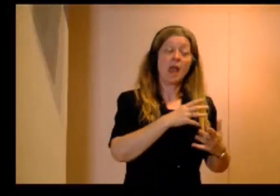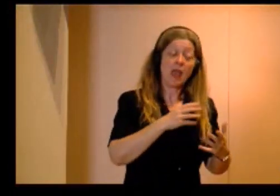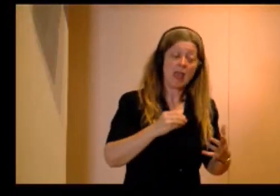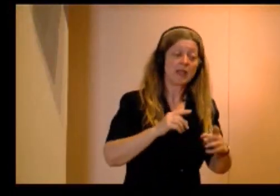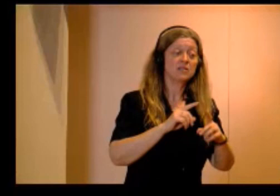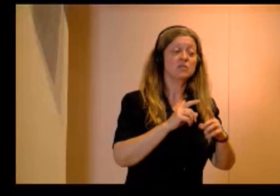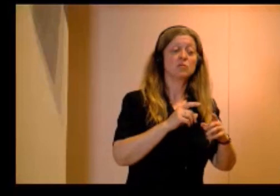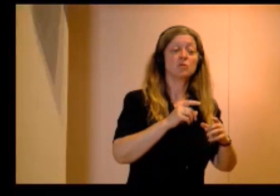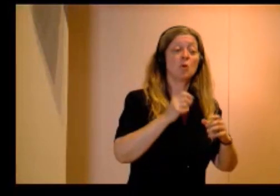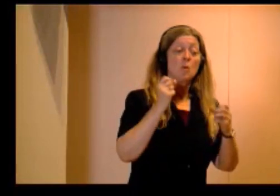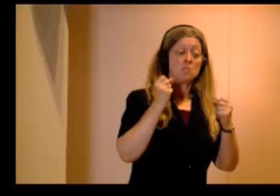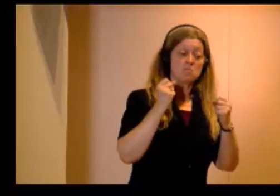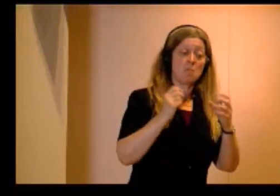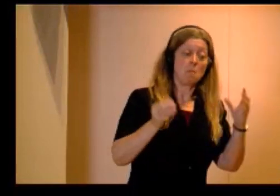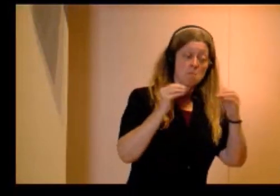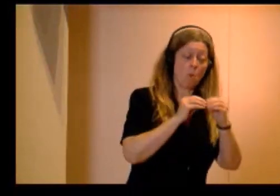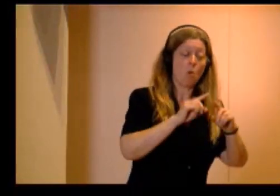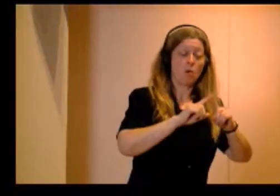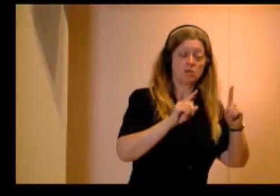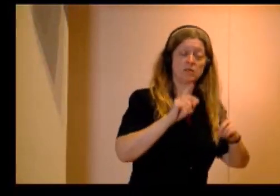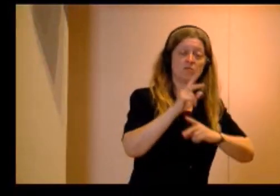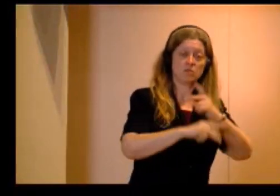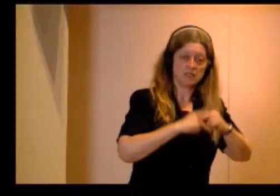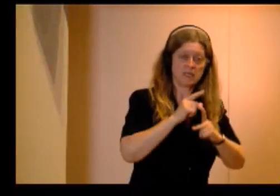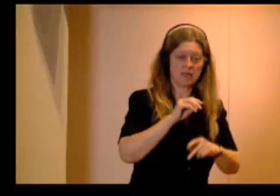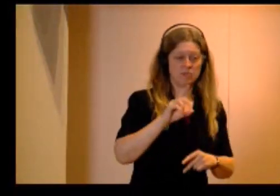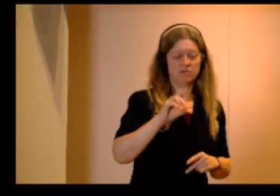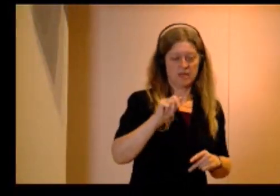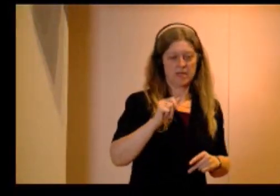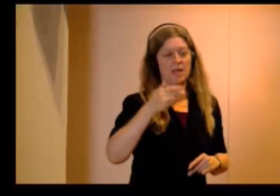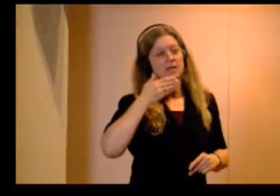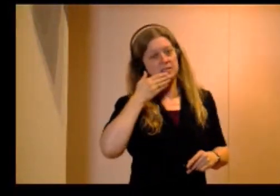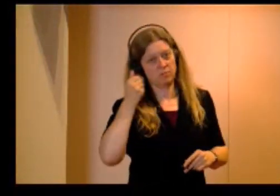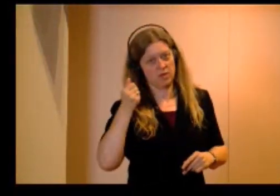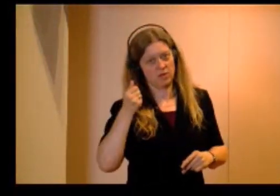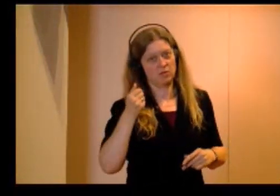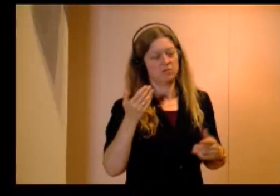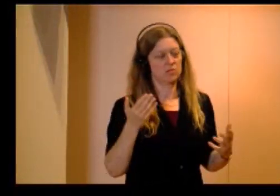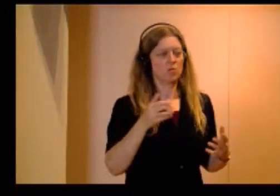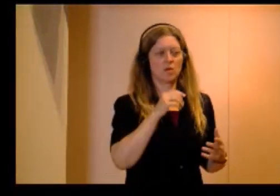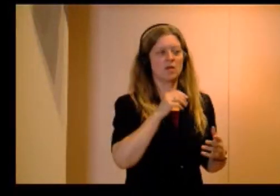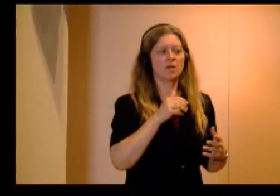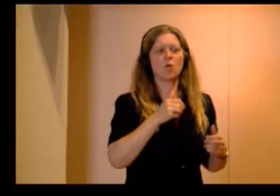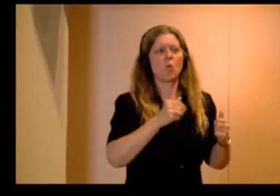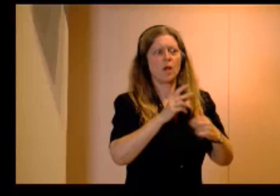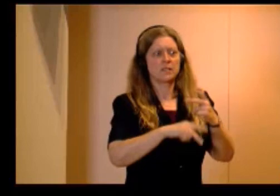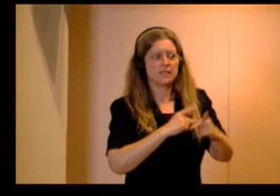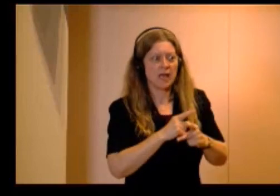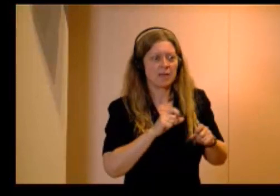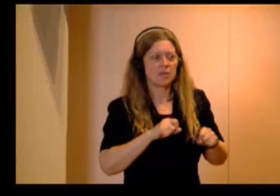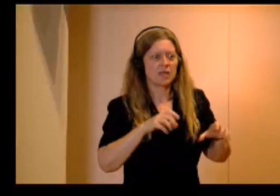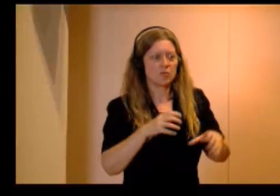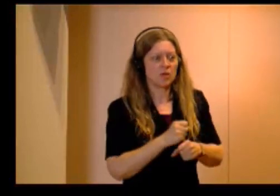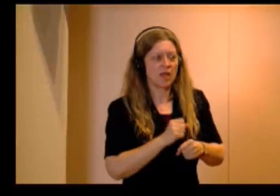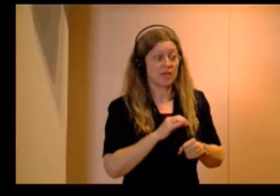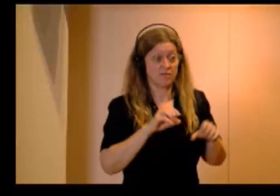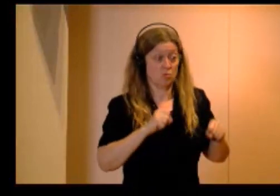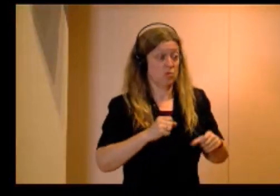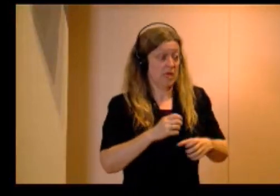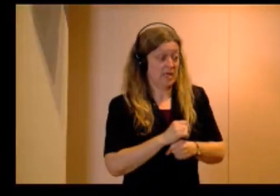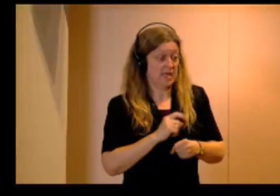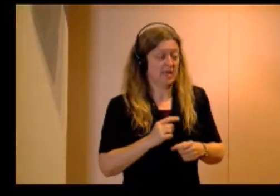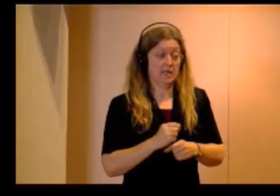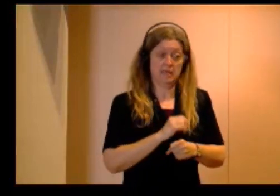right? So not just how many bytes and bits, but what type of data can you get? So I mean, if you can get it all. That would